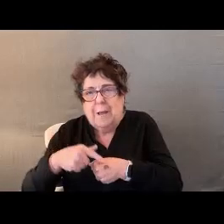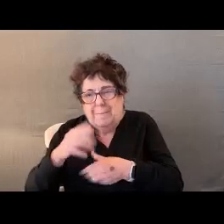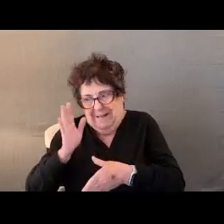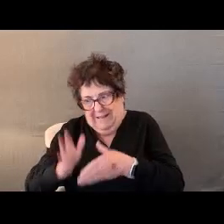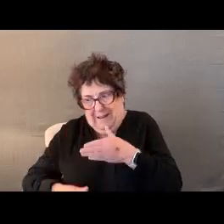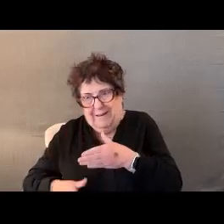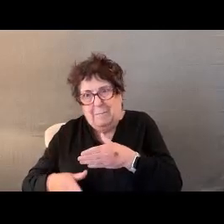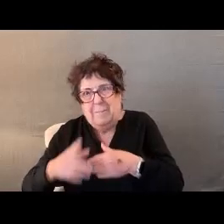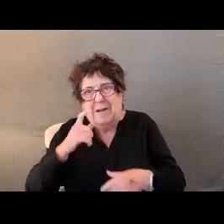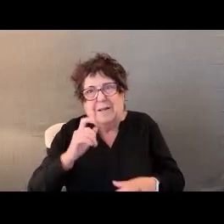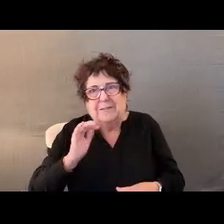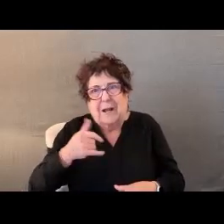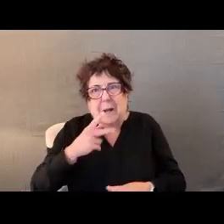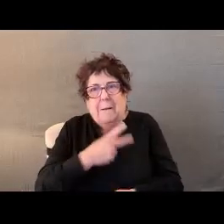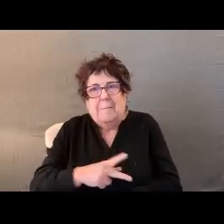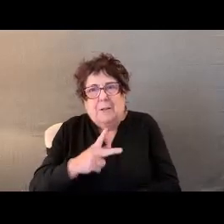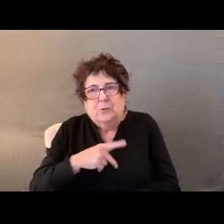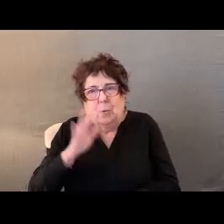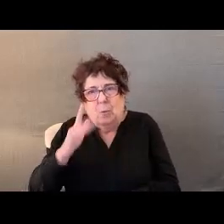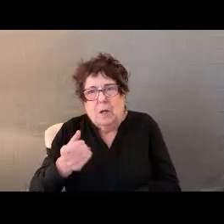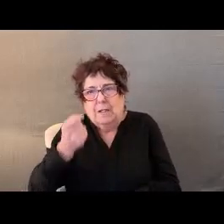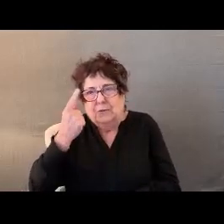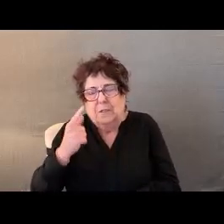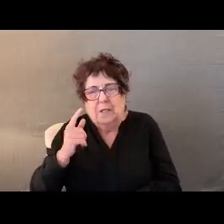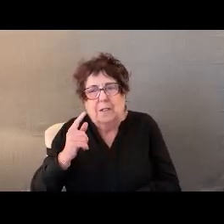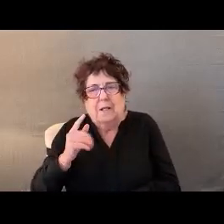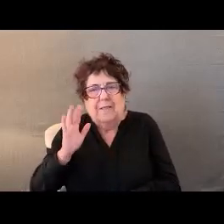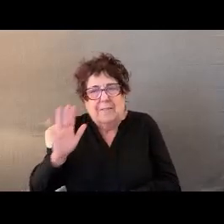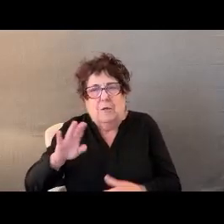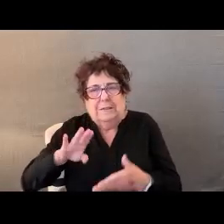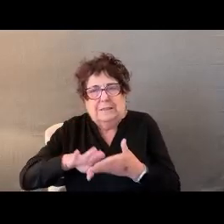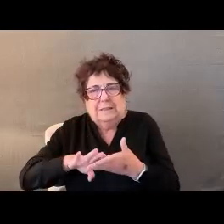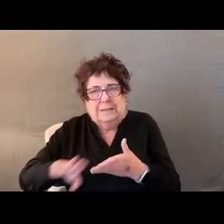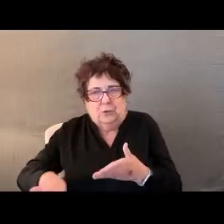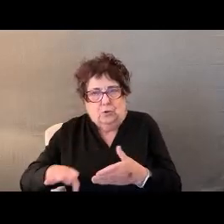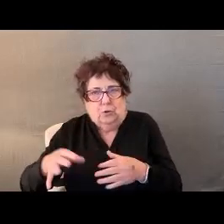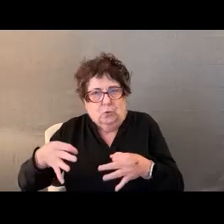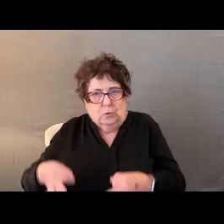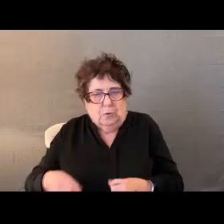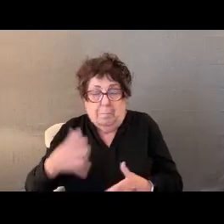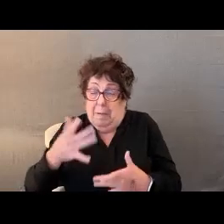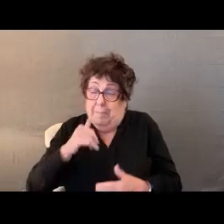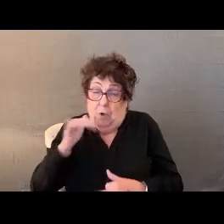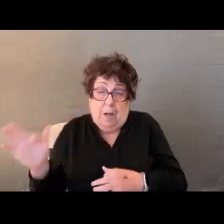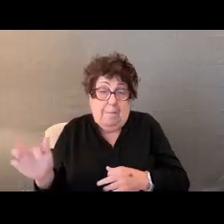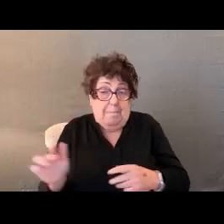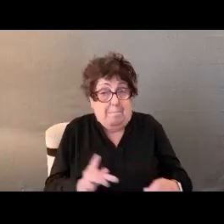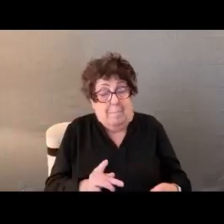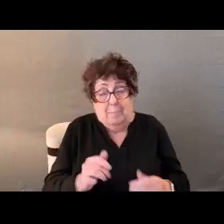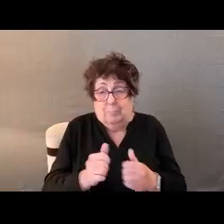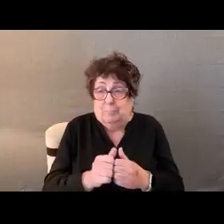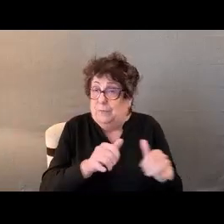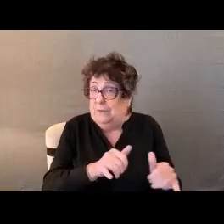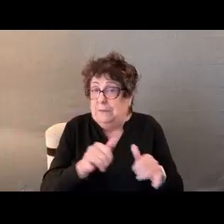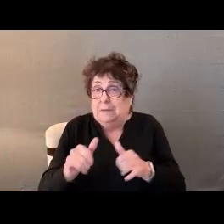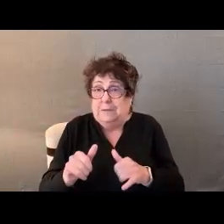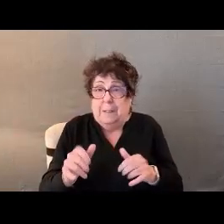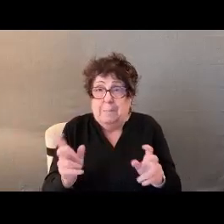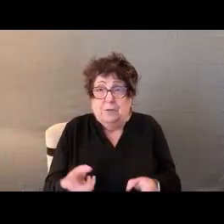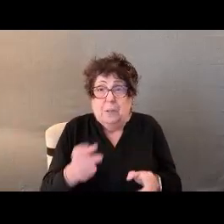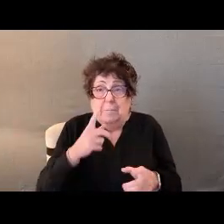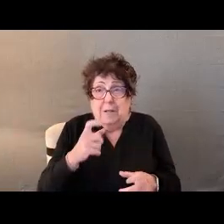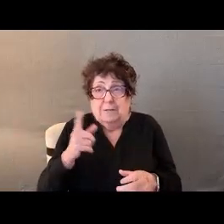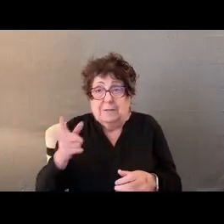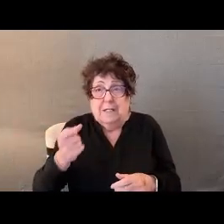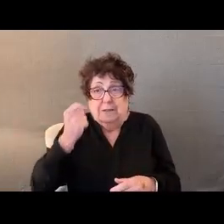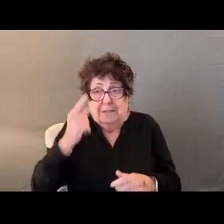discharge instructions. Maybe they're not going to come back with the same issue because they understand how to care for themselves once they go home because they